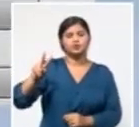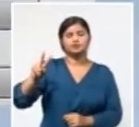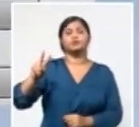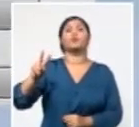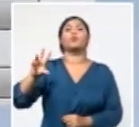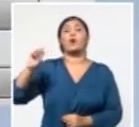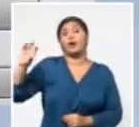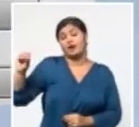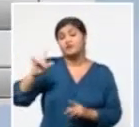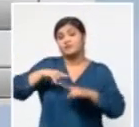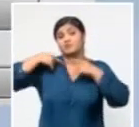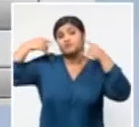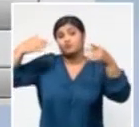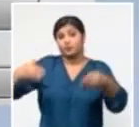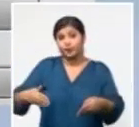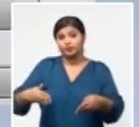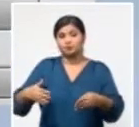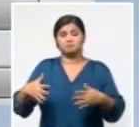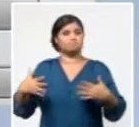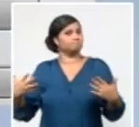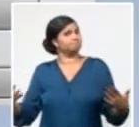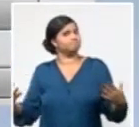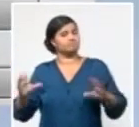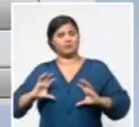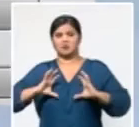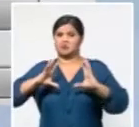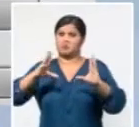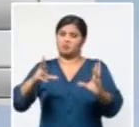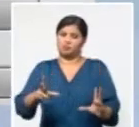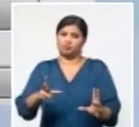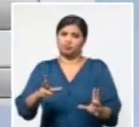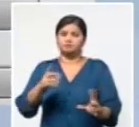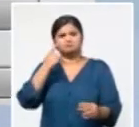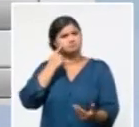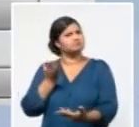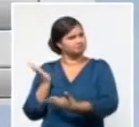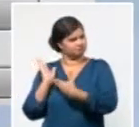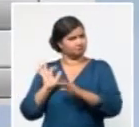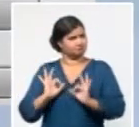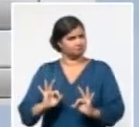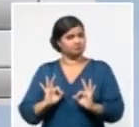549,276 deaths, for a lethality of